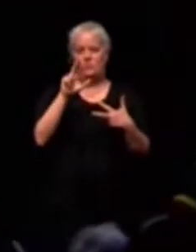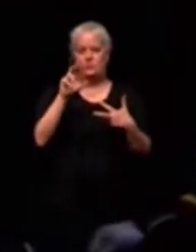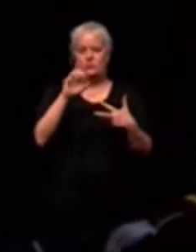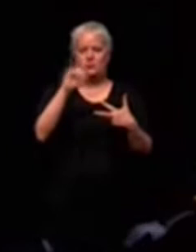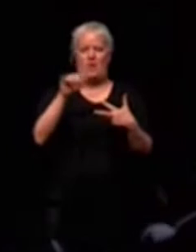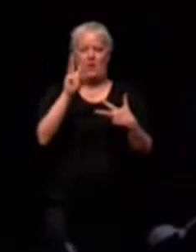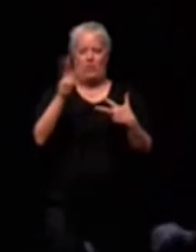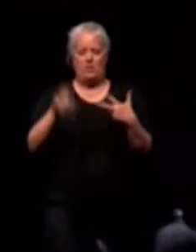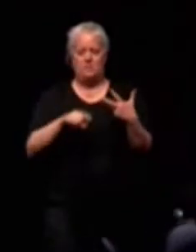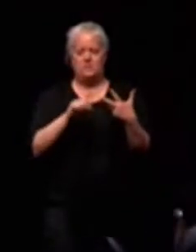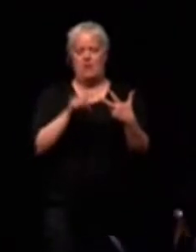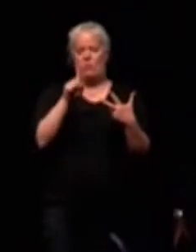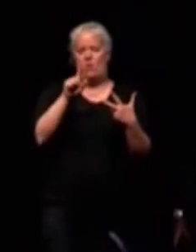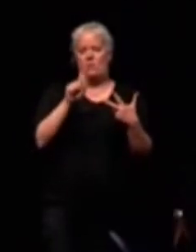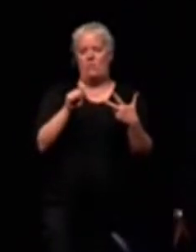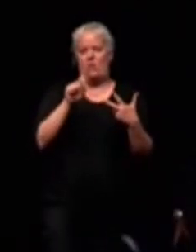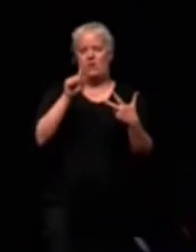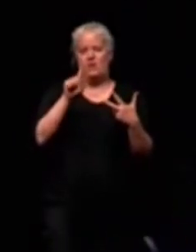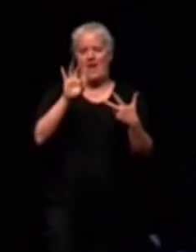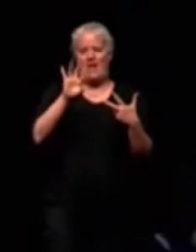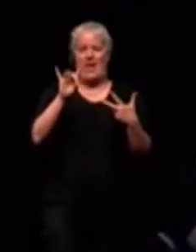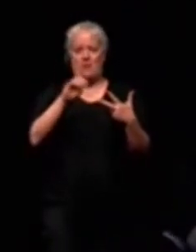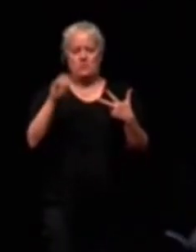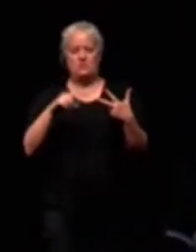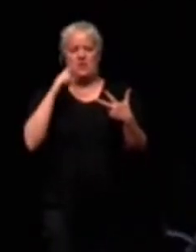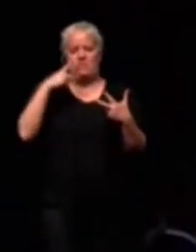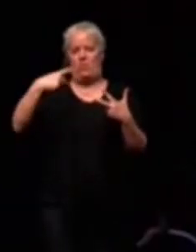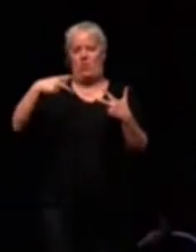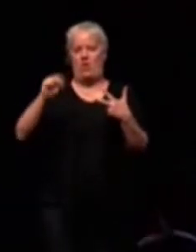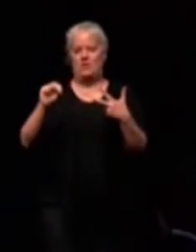1.98% for Paul Nichols, and